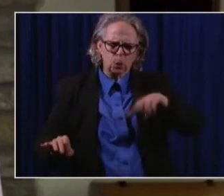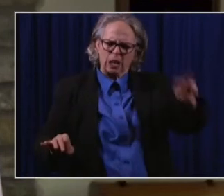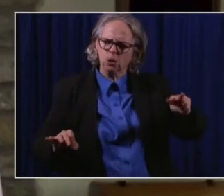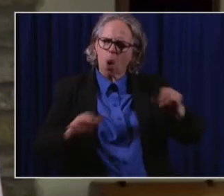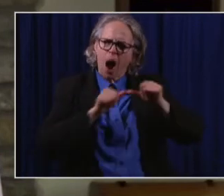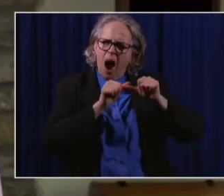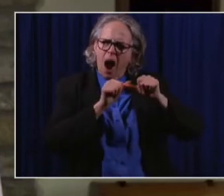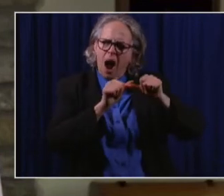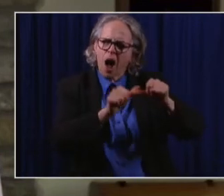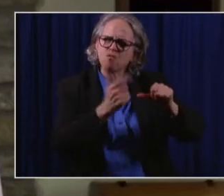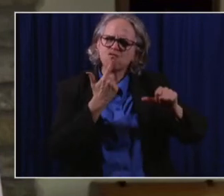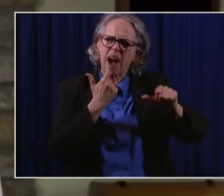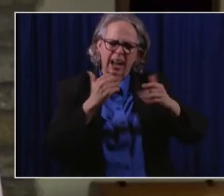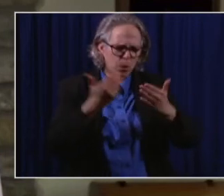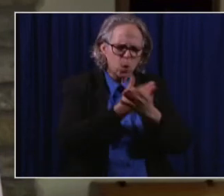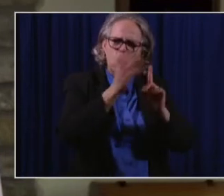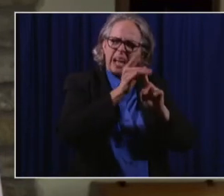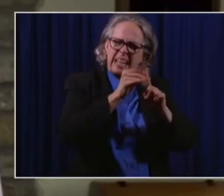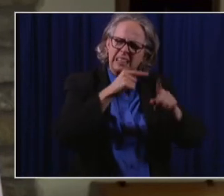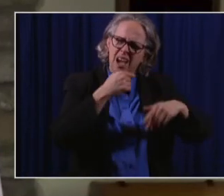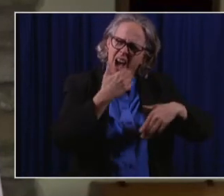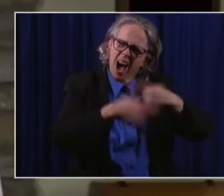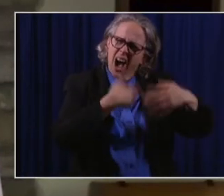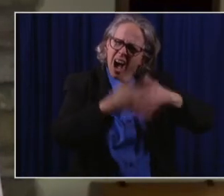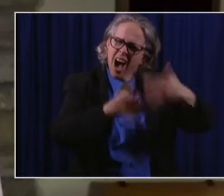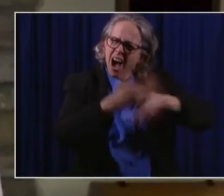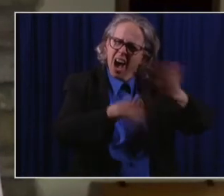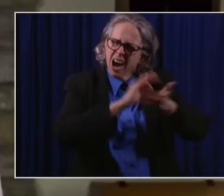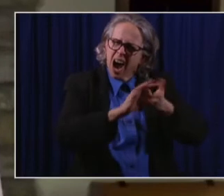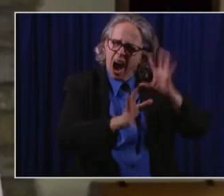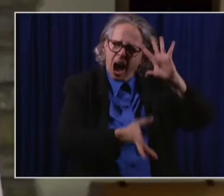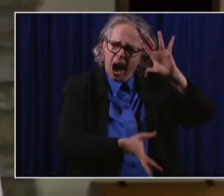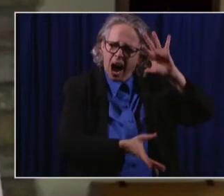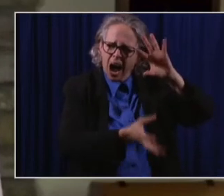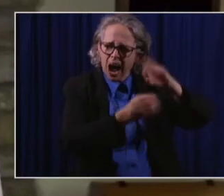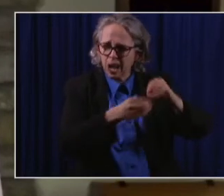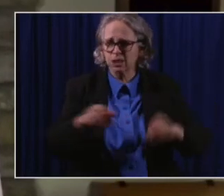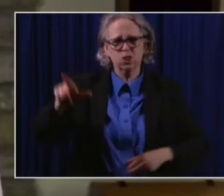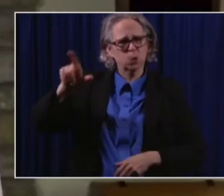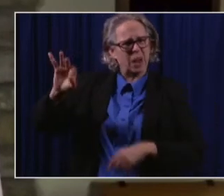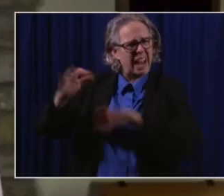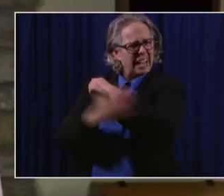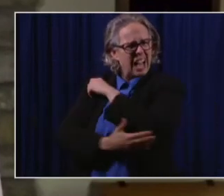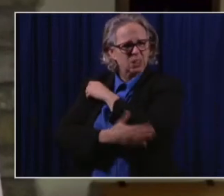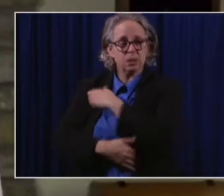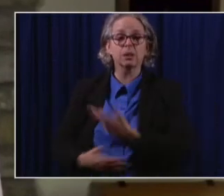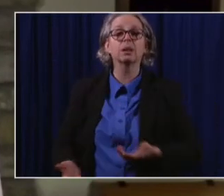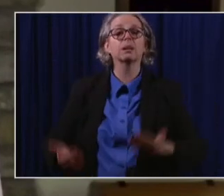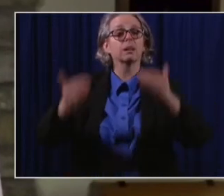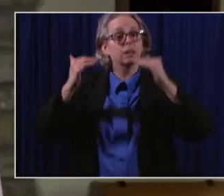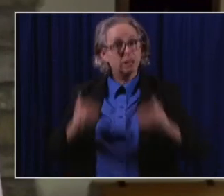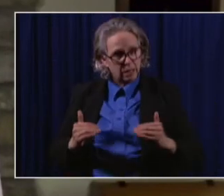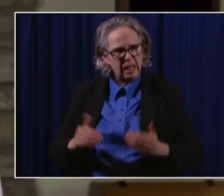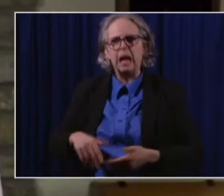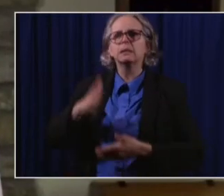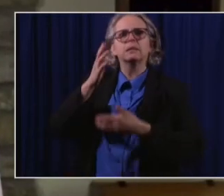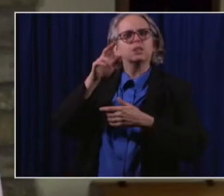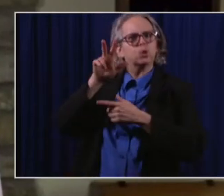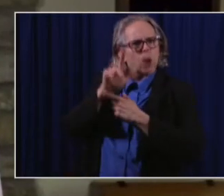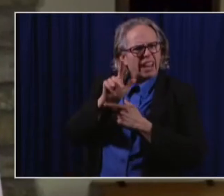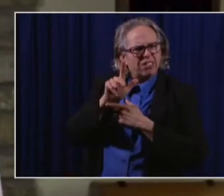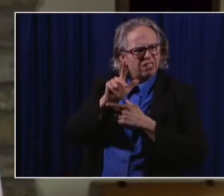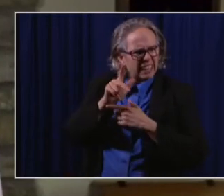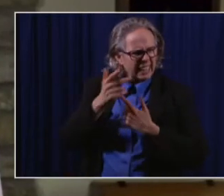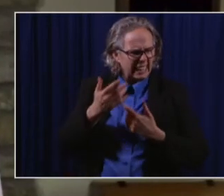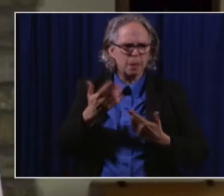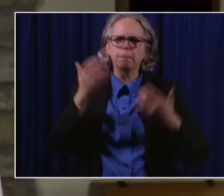outpatient visits, is present in 23 of the 29 counties. Both of these mean we're seeing the weather start to